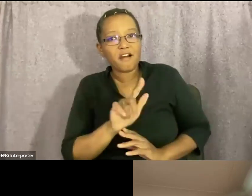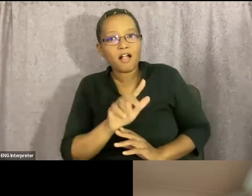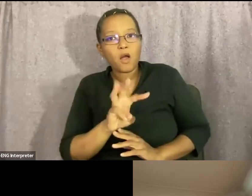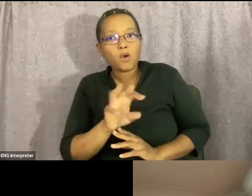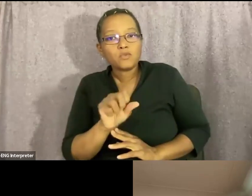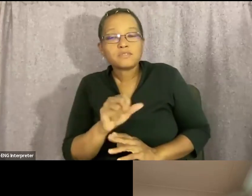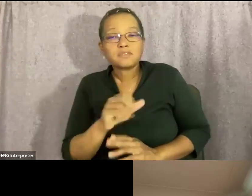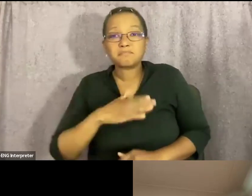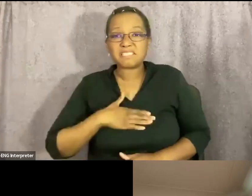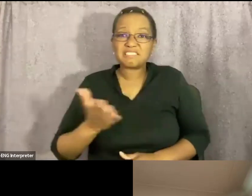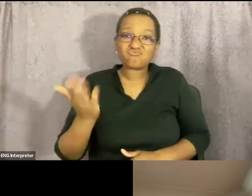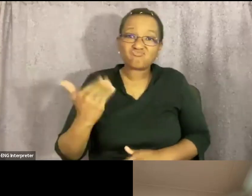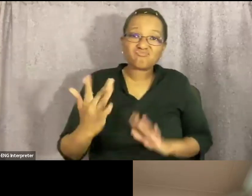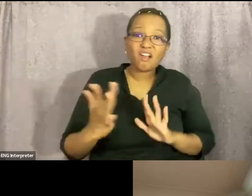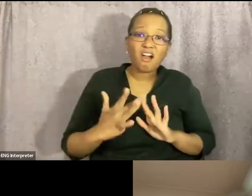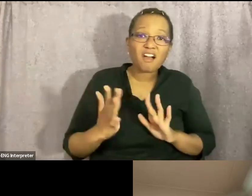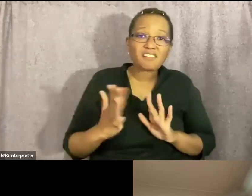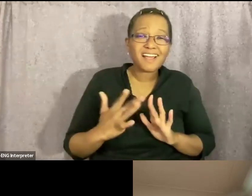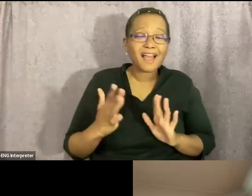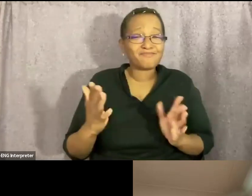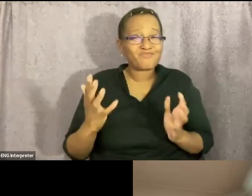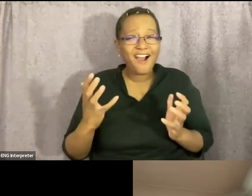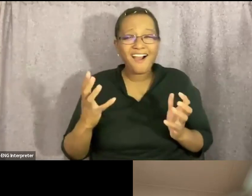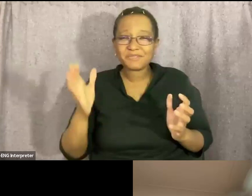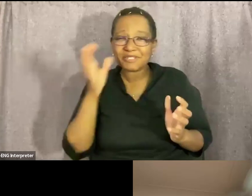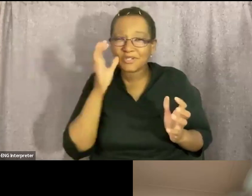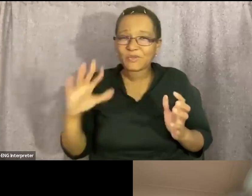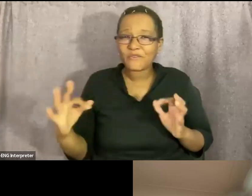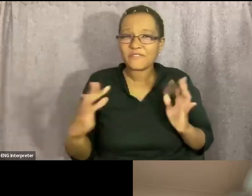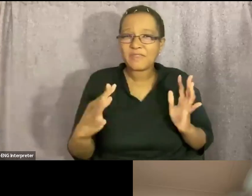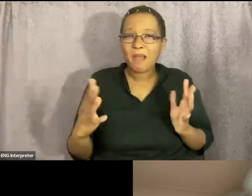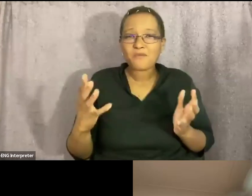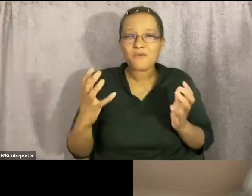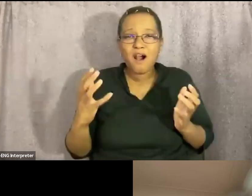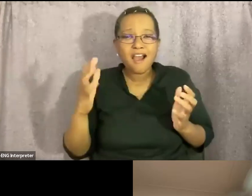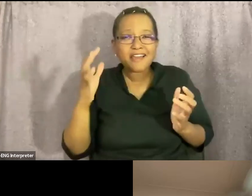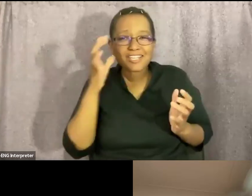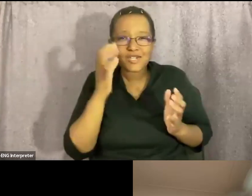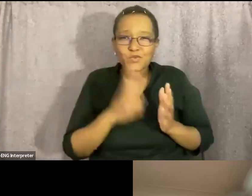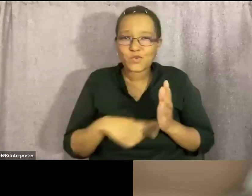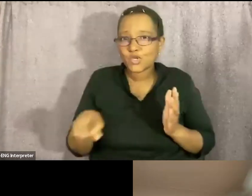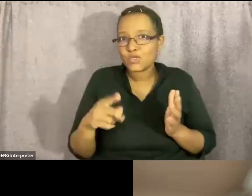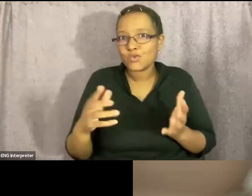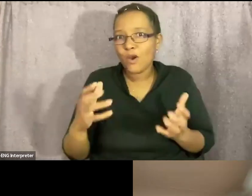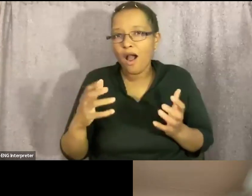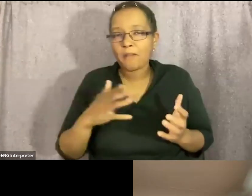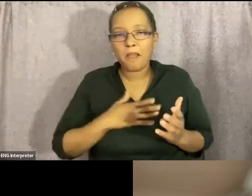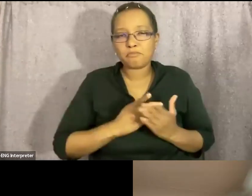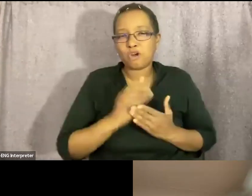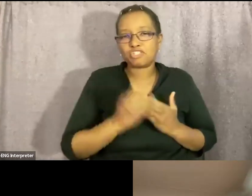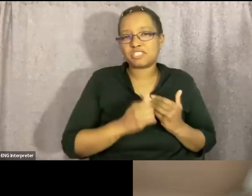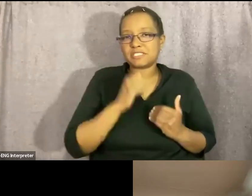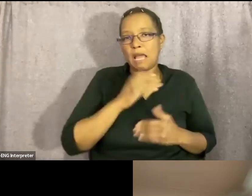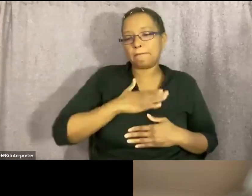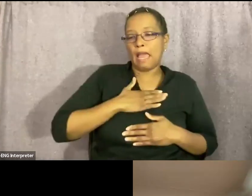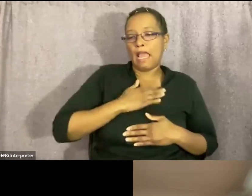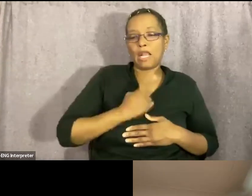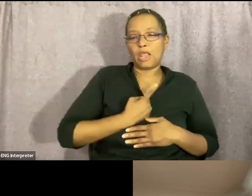like to wrap this panel up with. And once the last person shares, we will go to break.